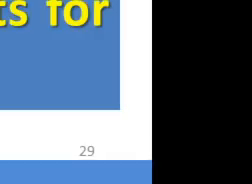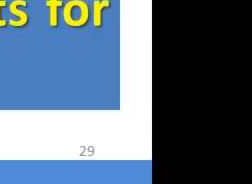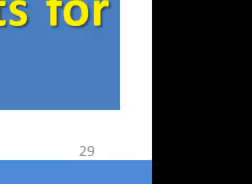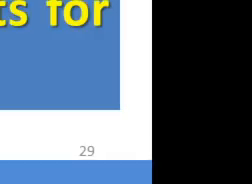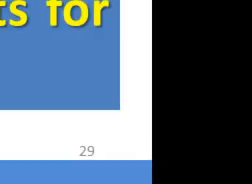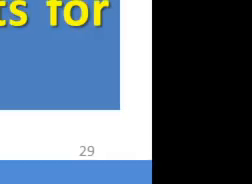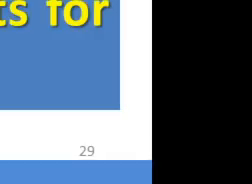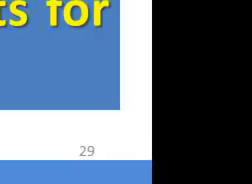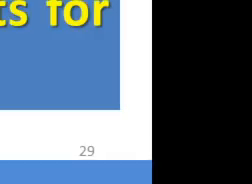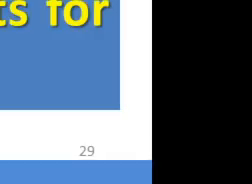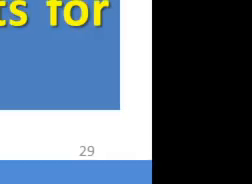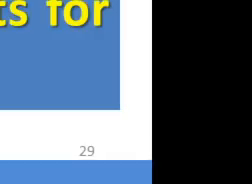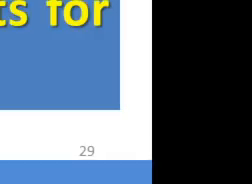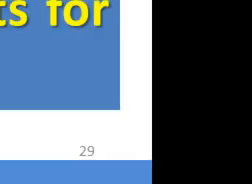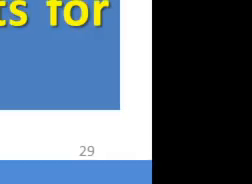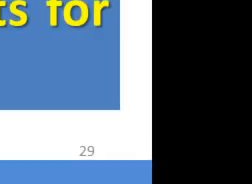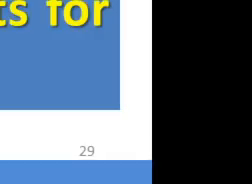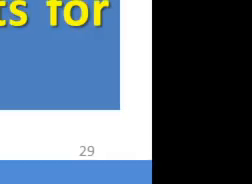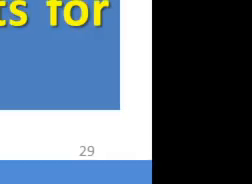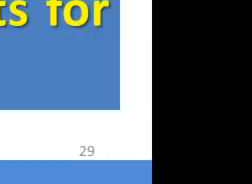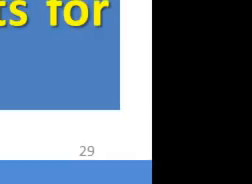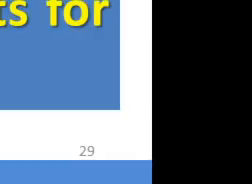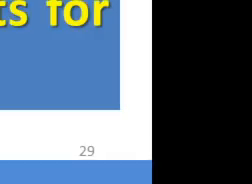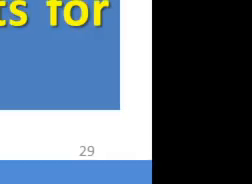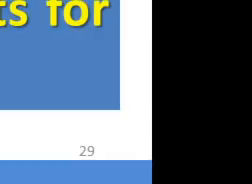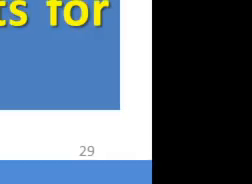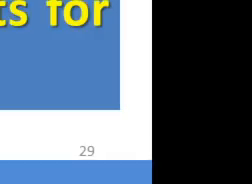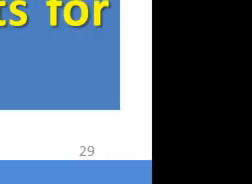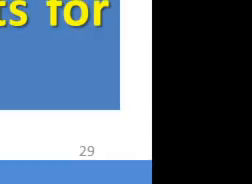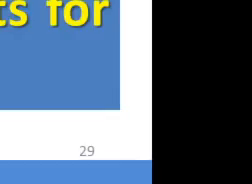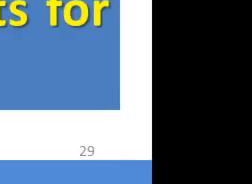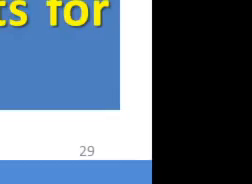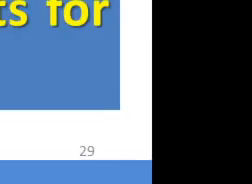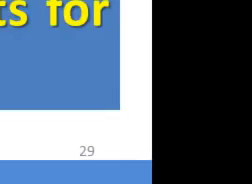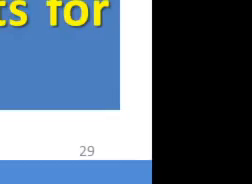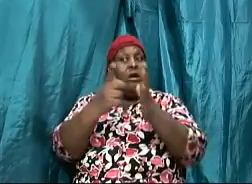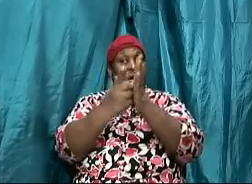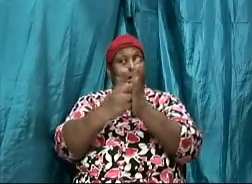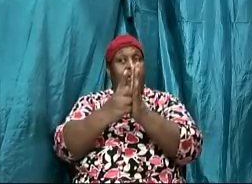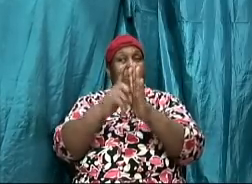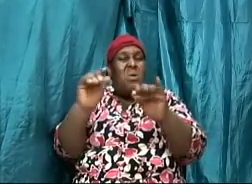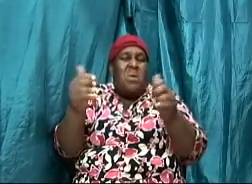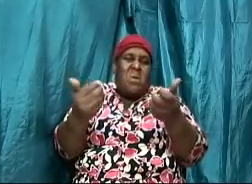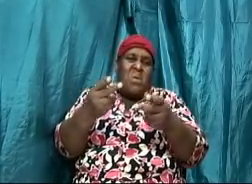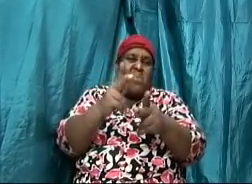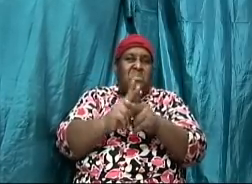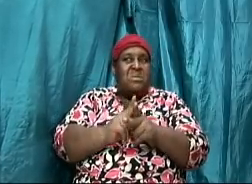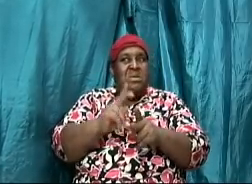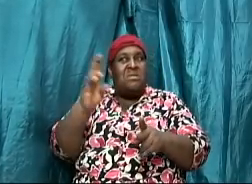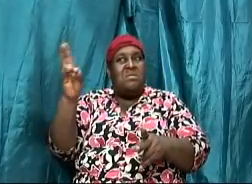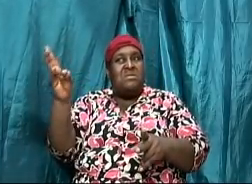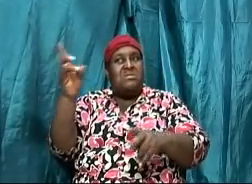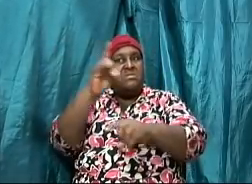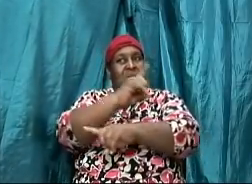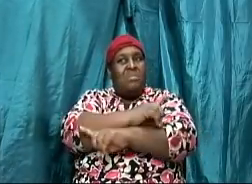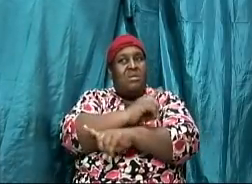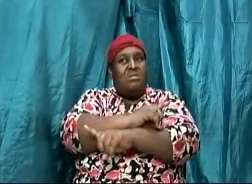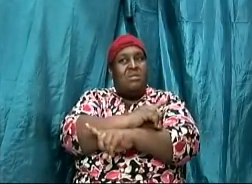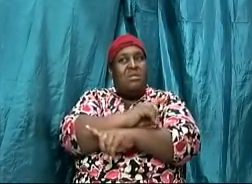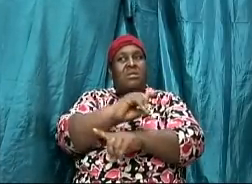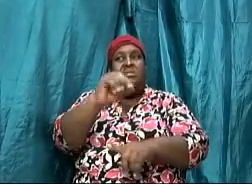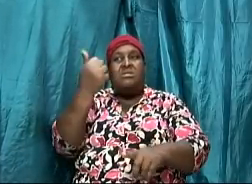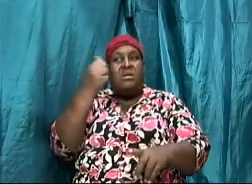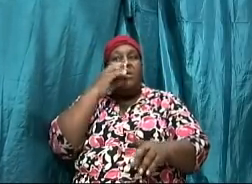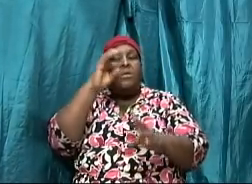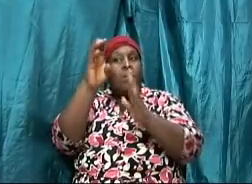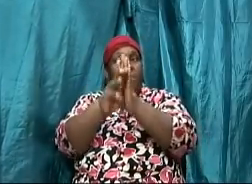the 613 other laws, we find, how do I keep the Sabbath? So the Ten Commandments tell you